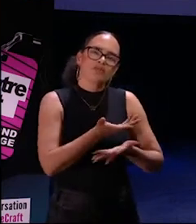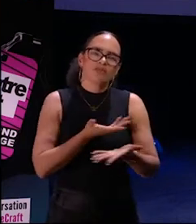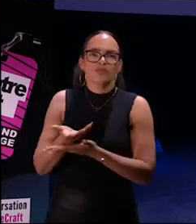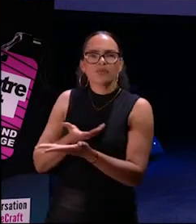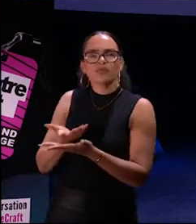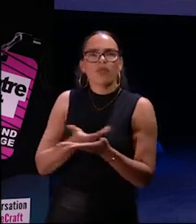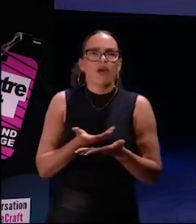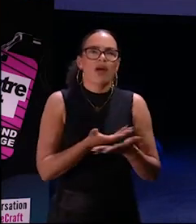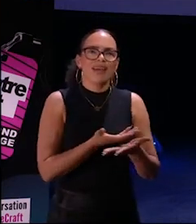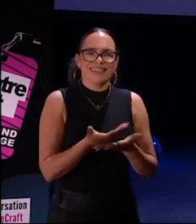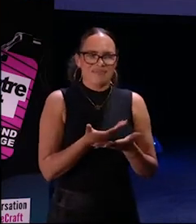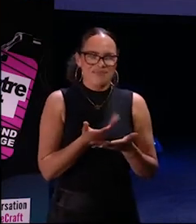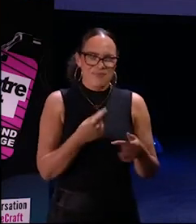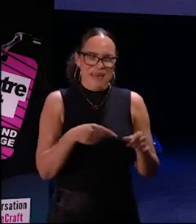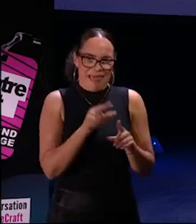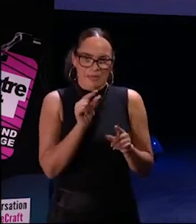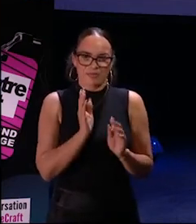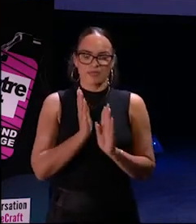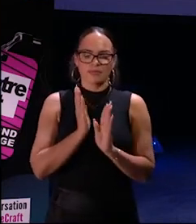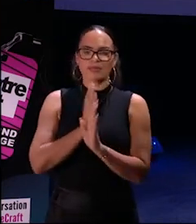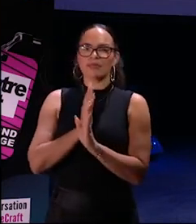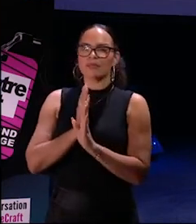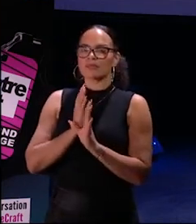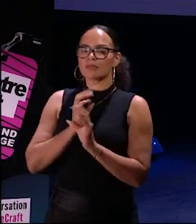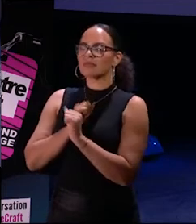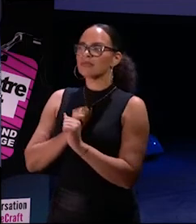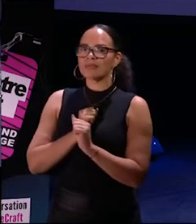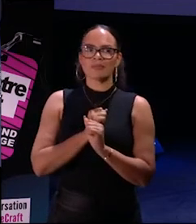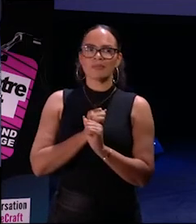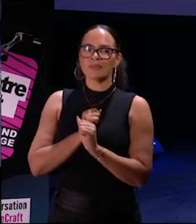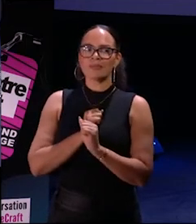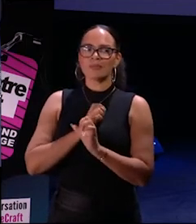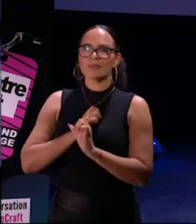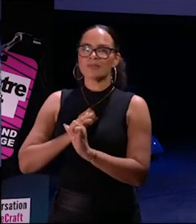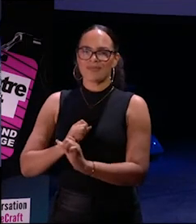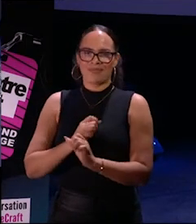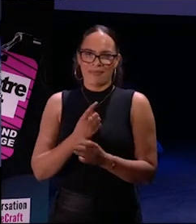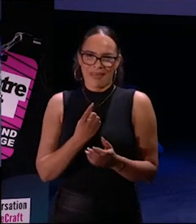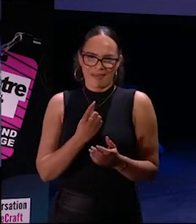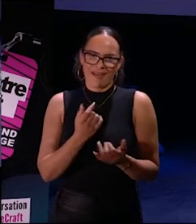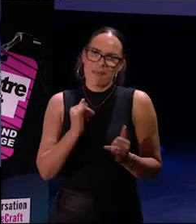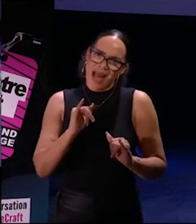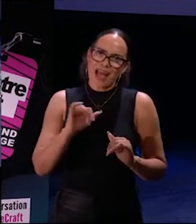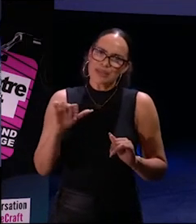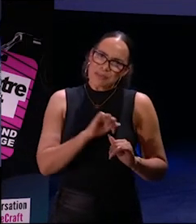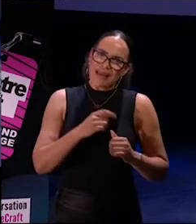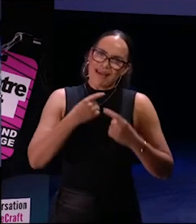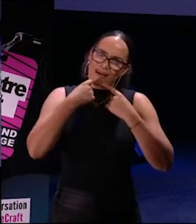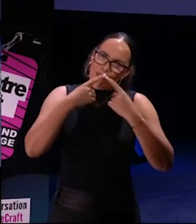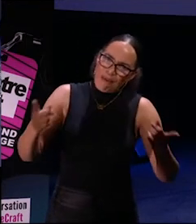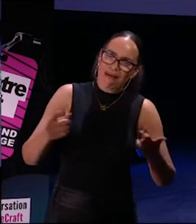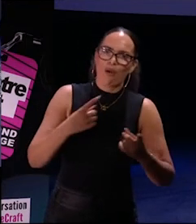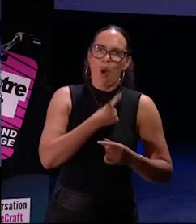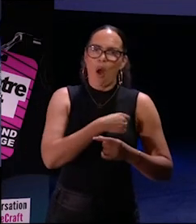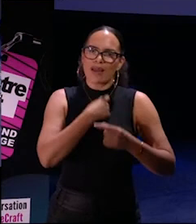quite secretive, quite sort of, we're all surviving. And in some ways, we're very bad at being honest about what survival feels like.